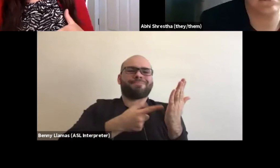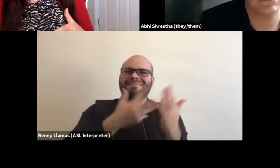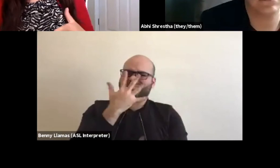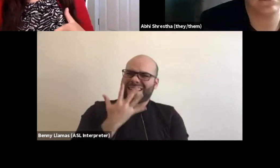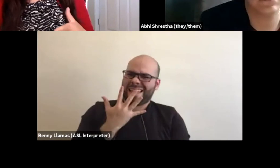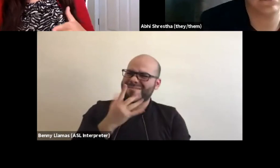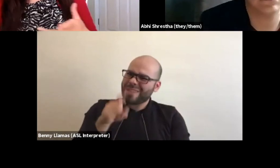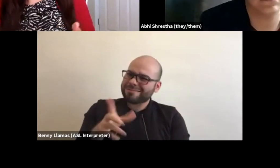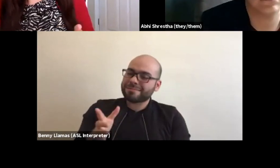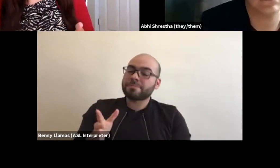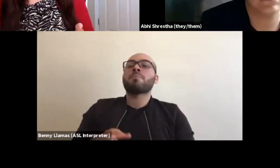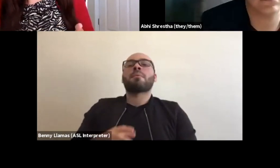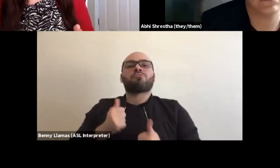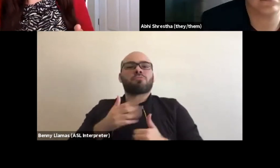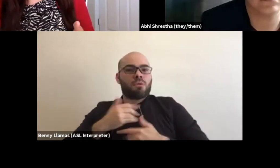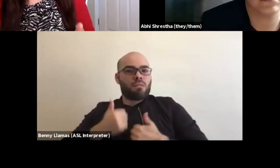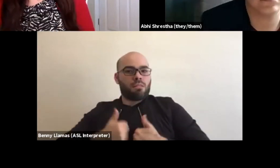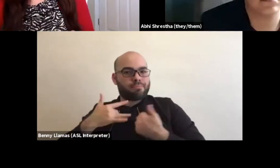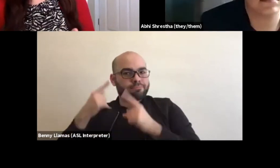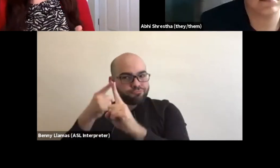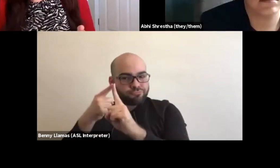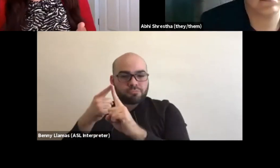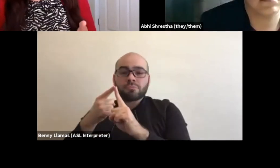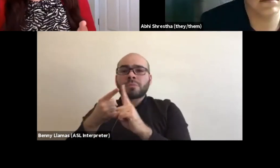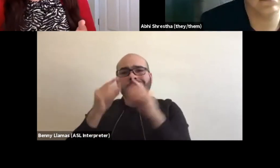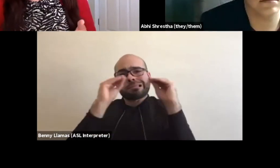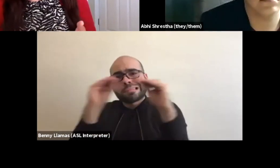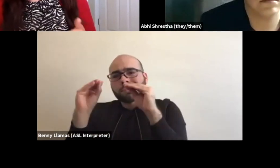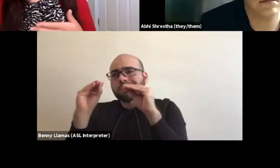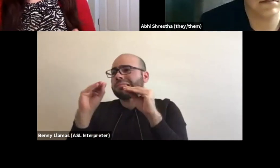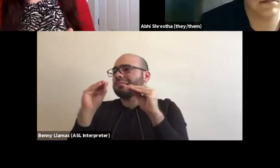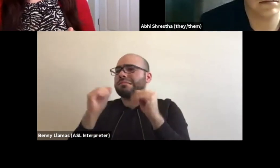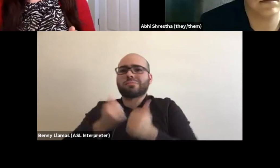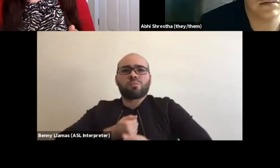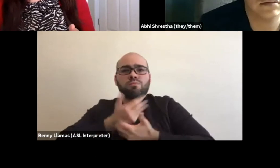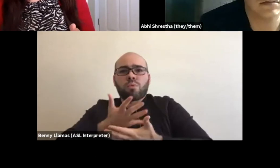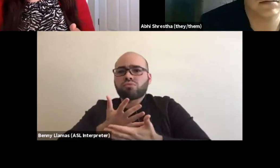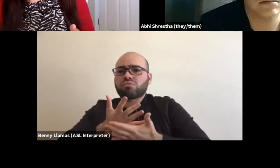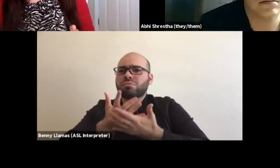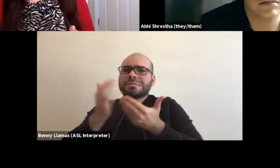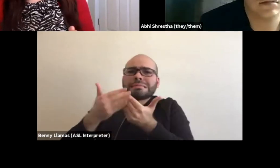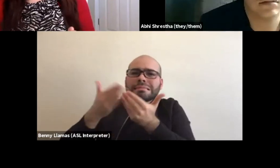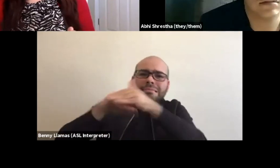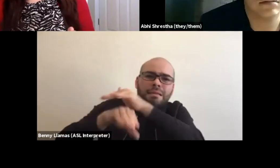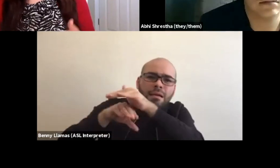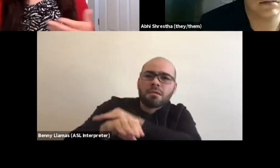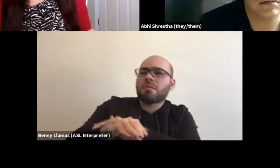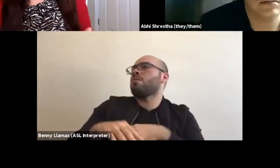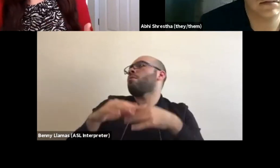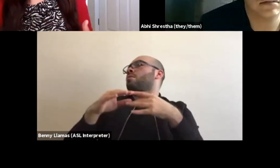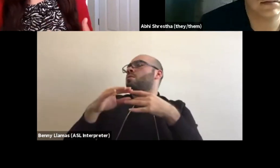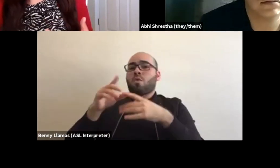to teach poetry in a way that is accessible, that makes people feel comfortable, that makes people feel